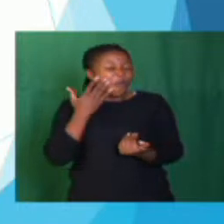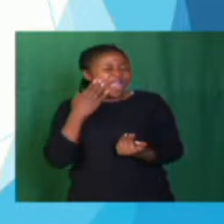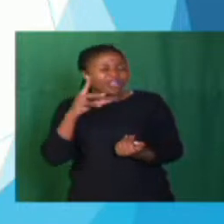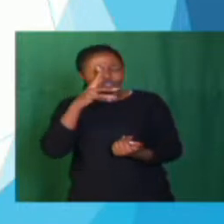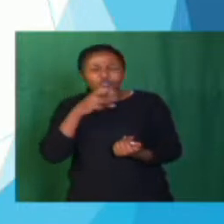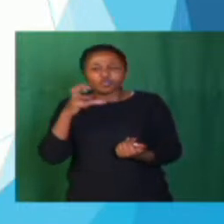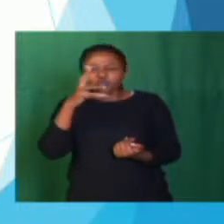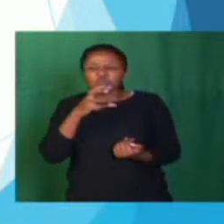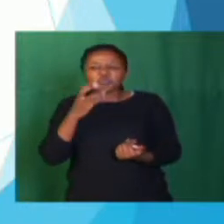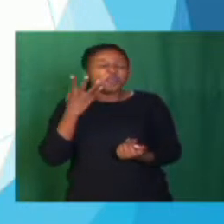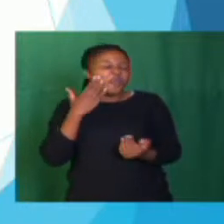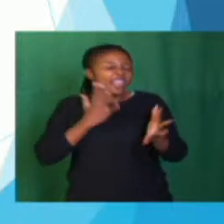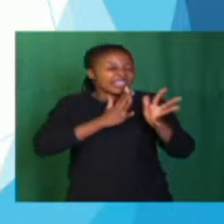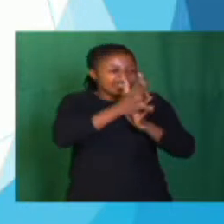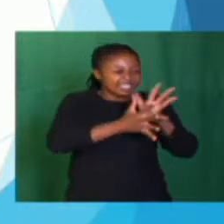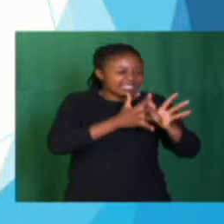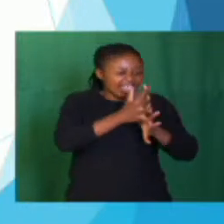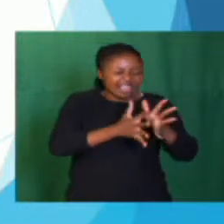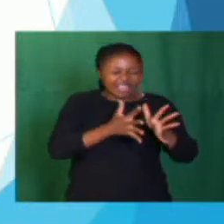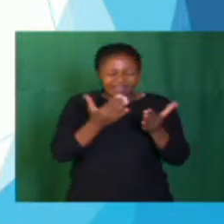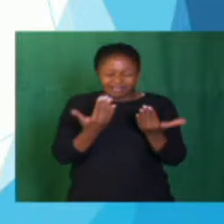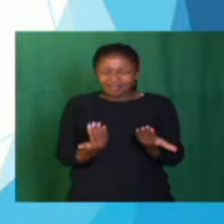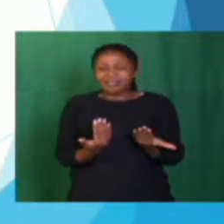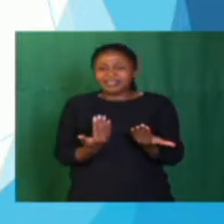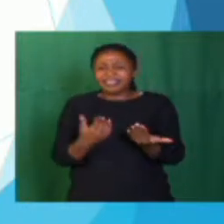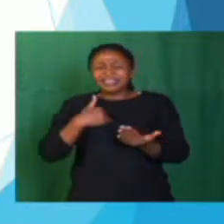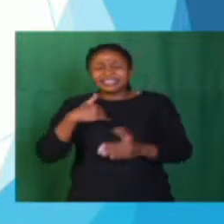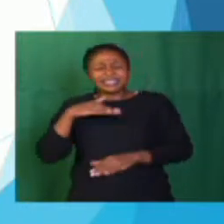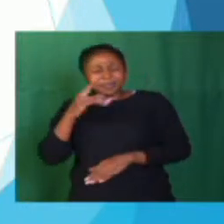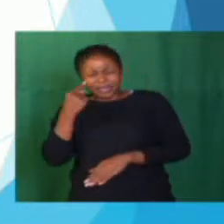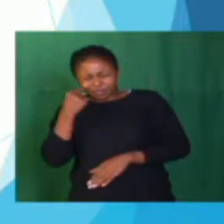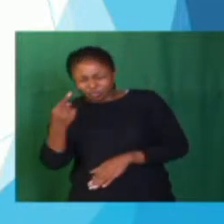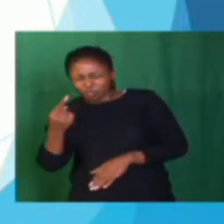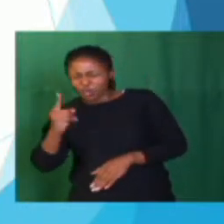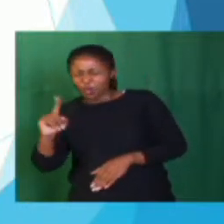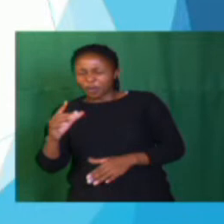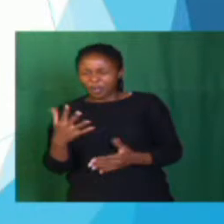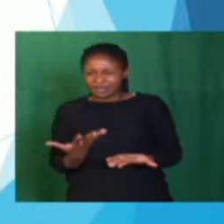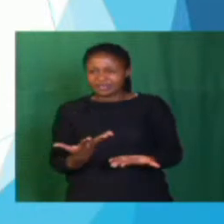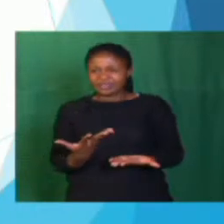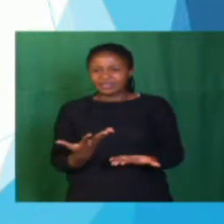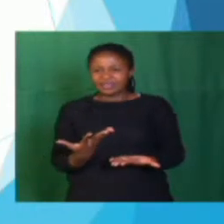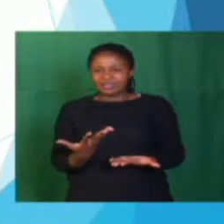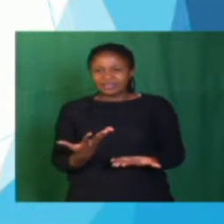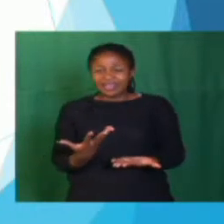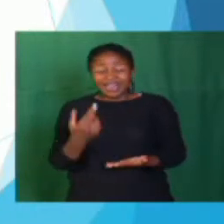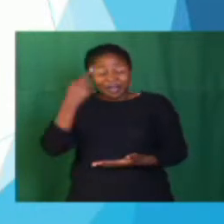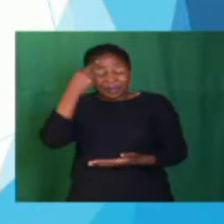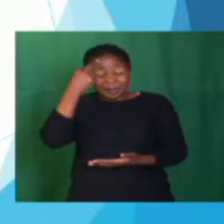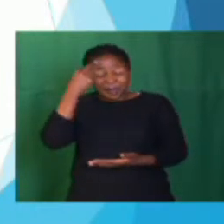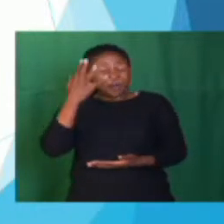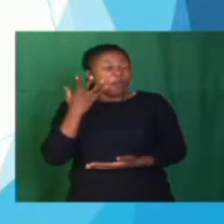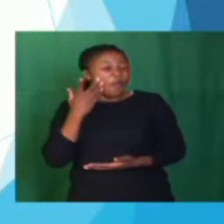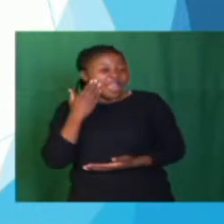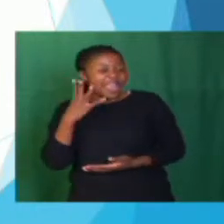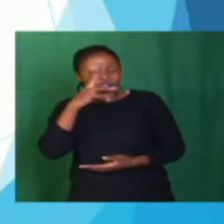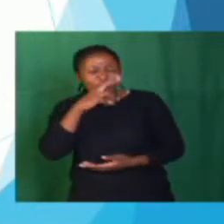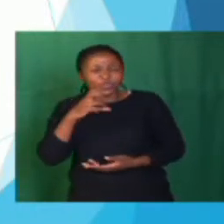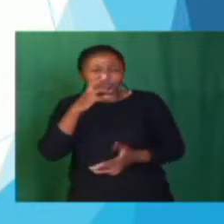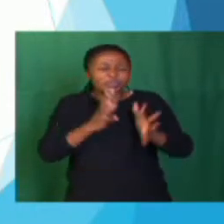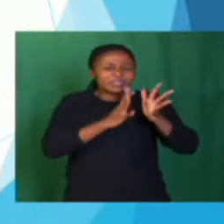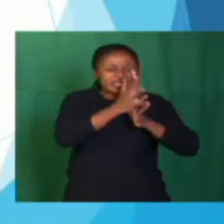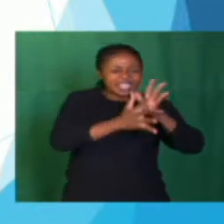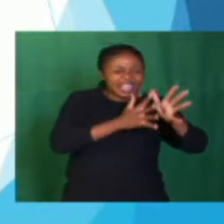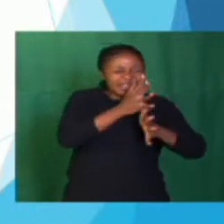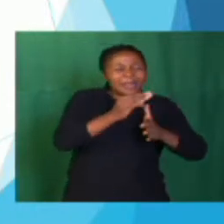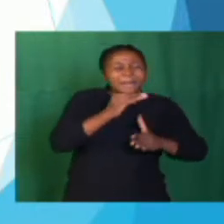speaking? Like I said, we communicate ideas and opinions clearly, accurately, and effectively.